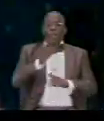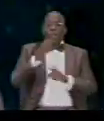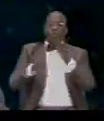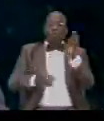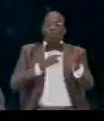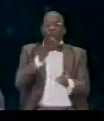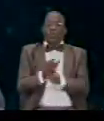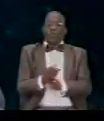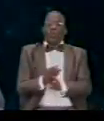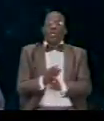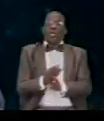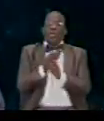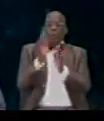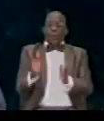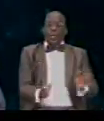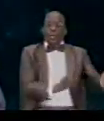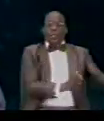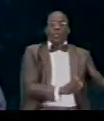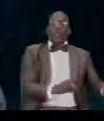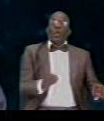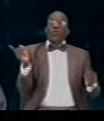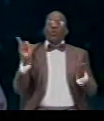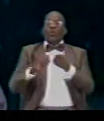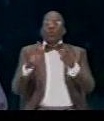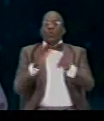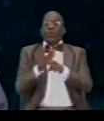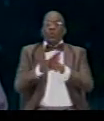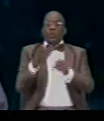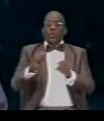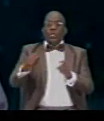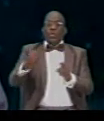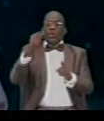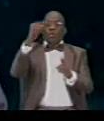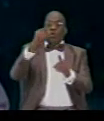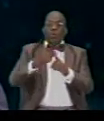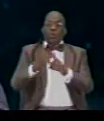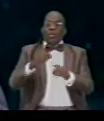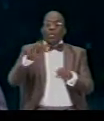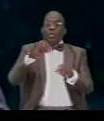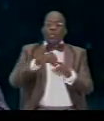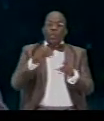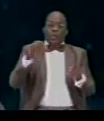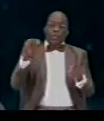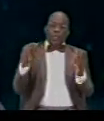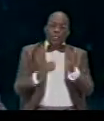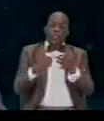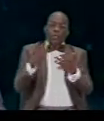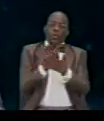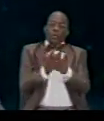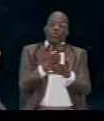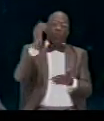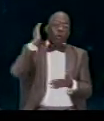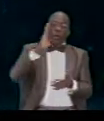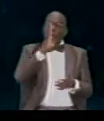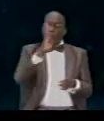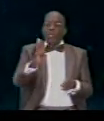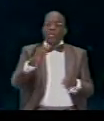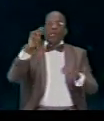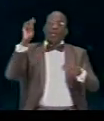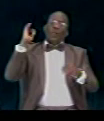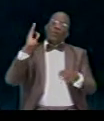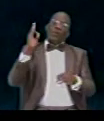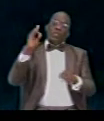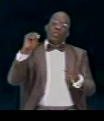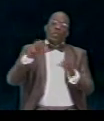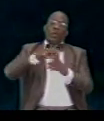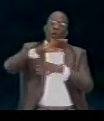and that is to fulfill the word in Matthew chapter 24, verse number 14. He said this gospel will be preached in all the